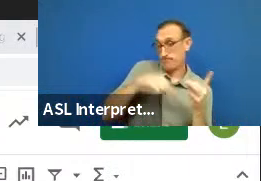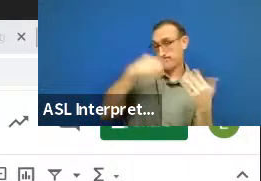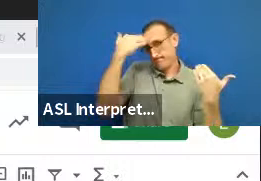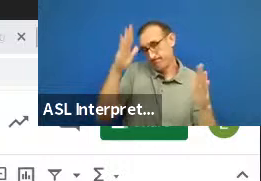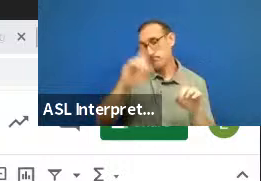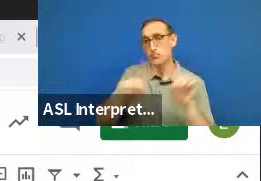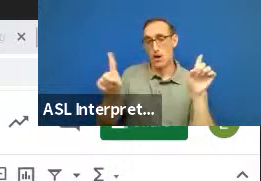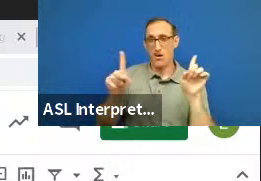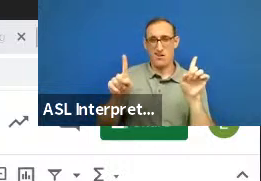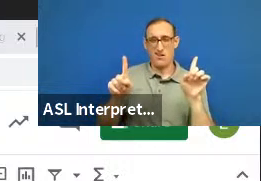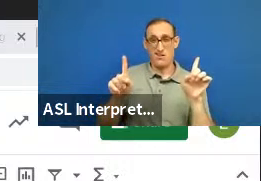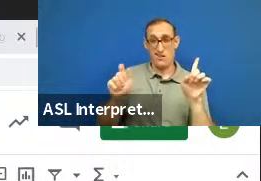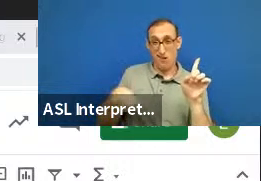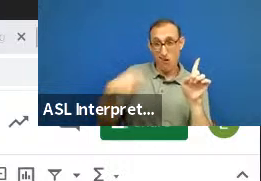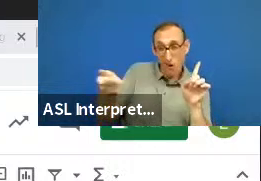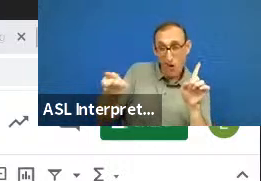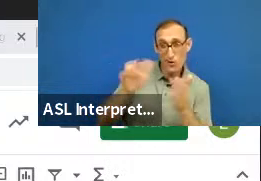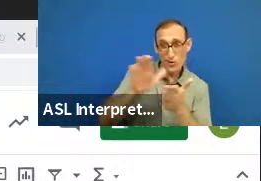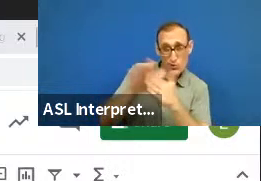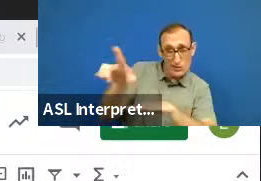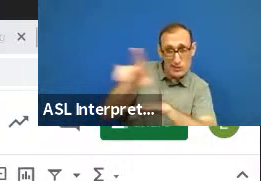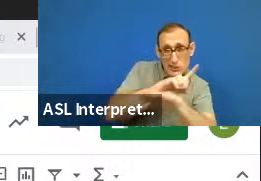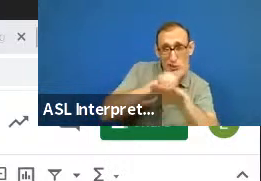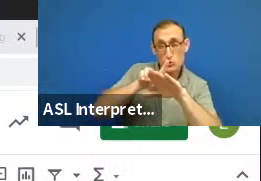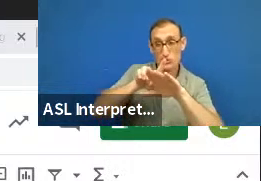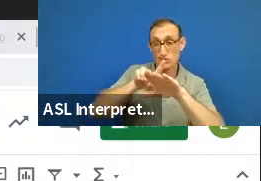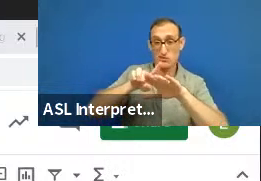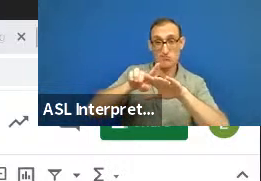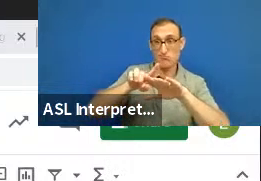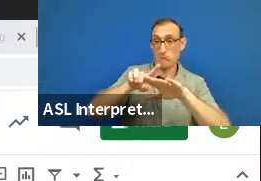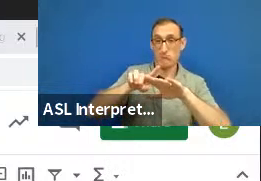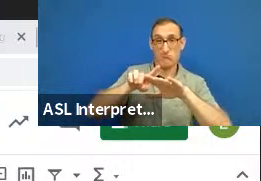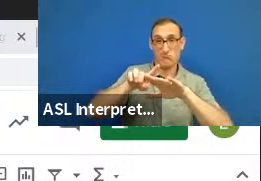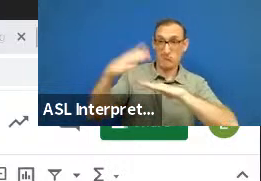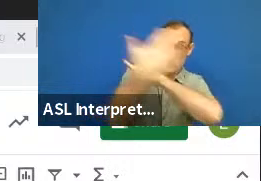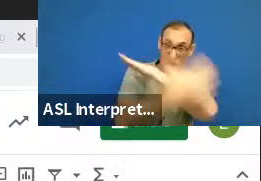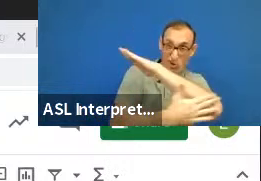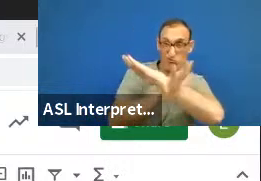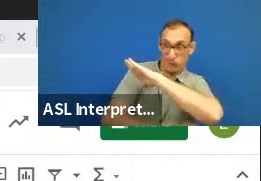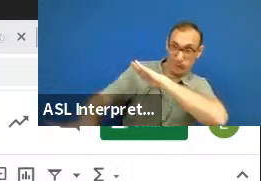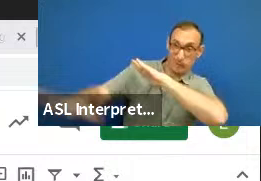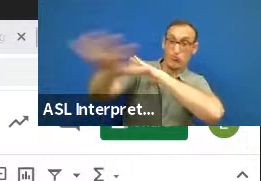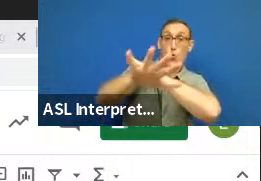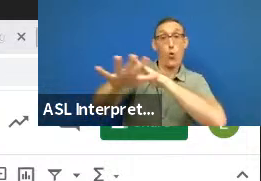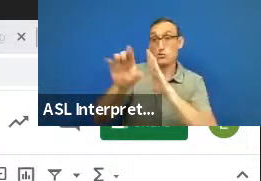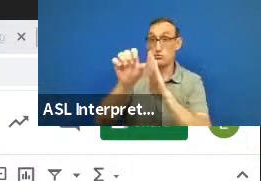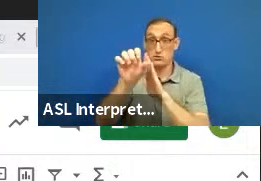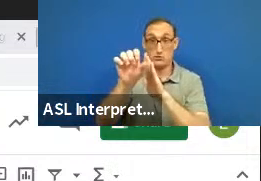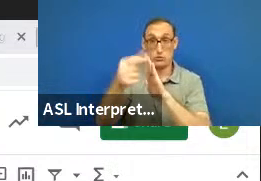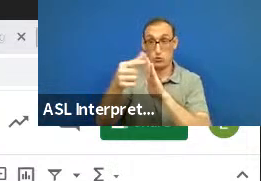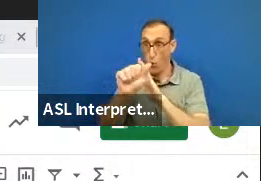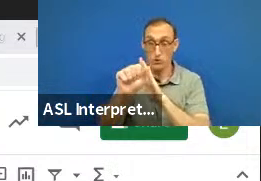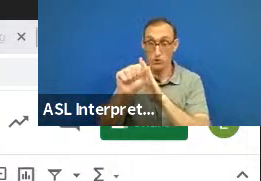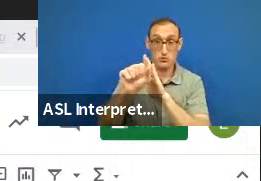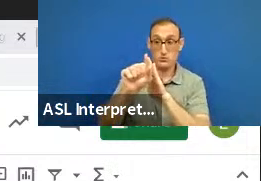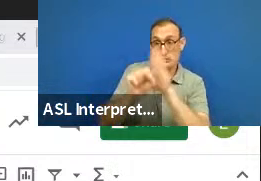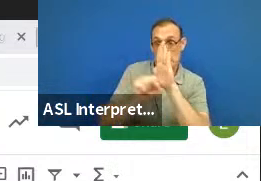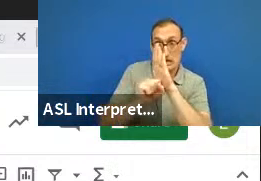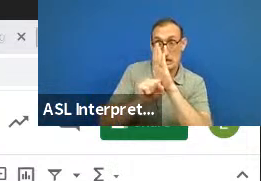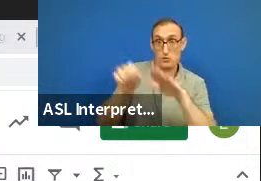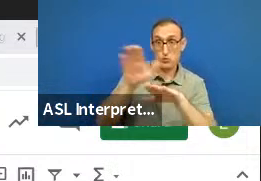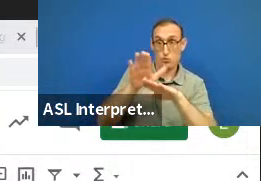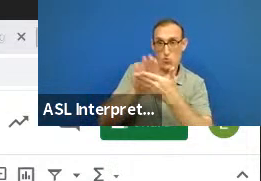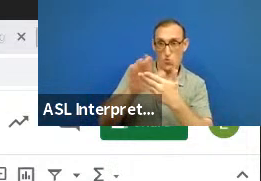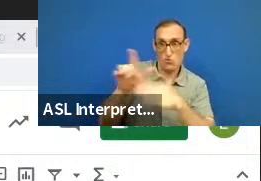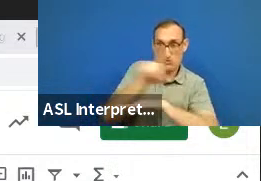country, also from the state of Georgia, had developed any type of